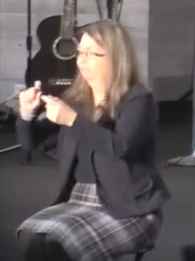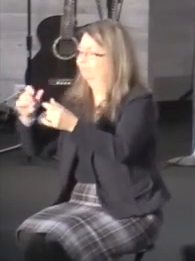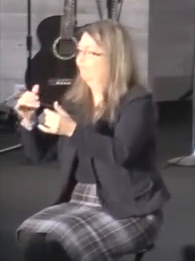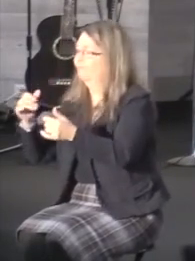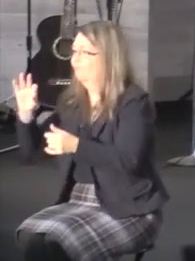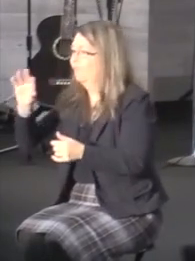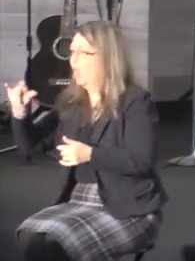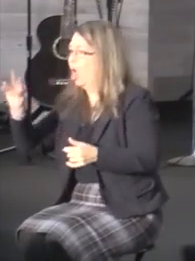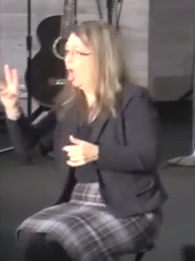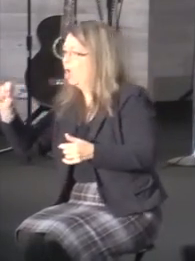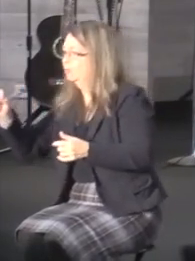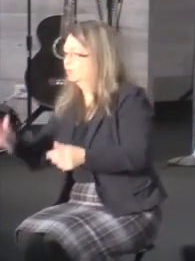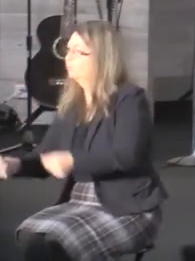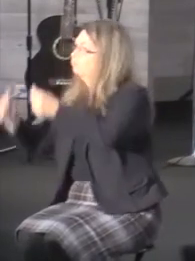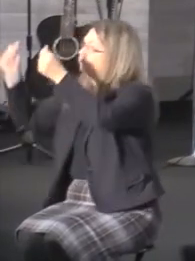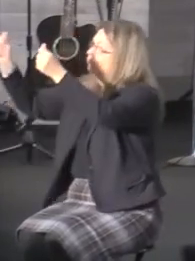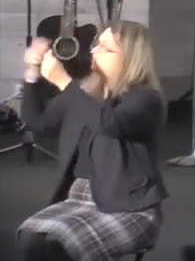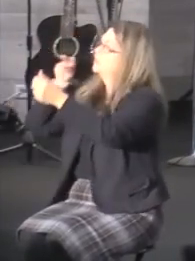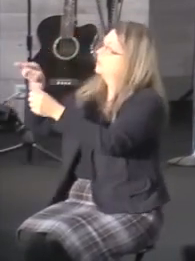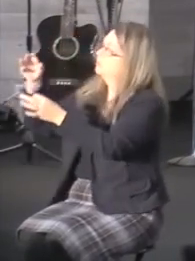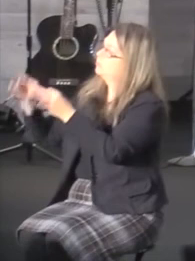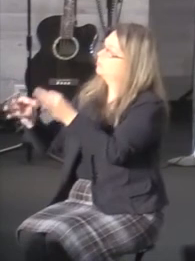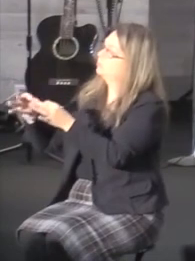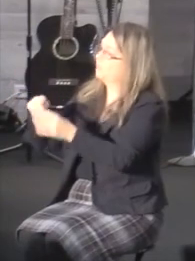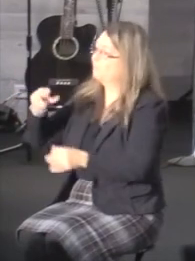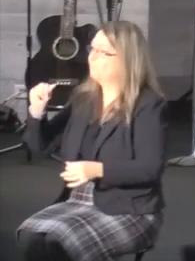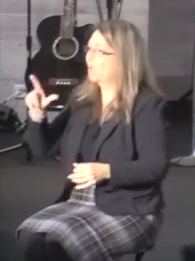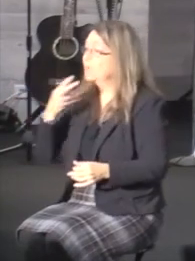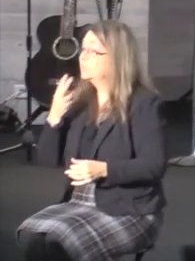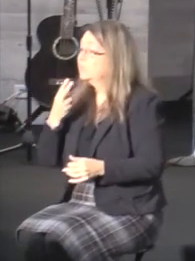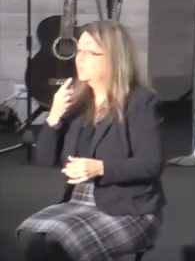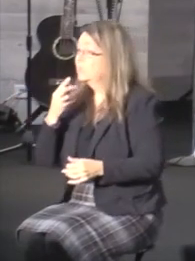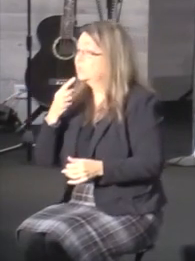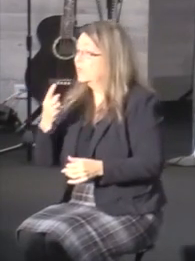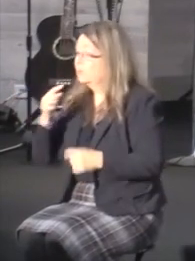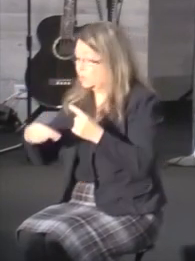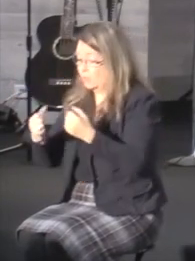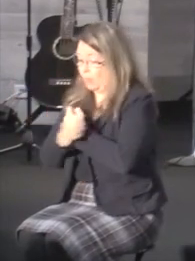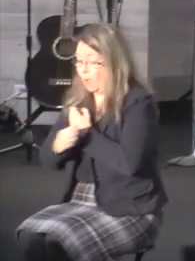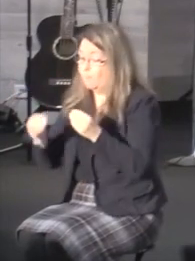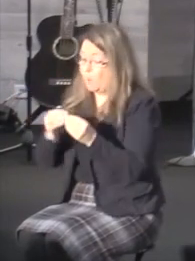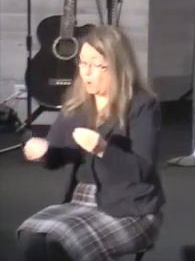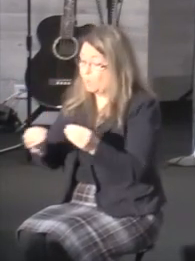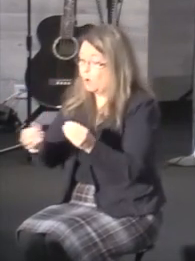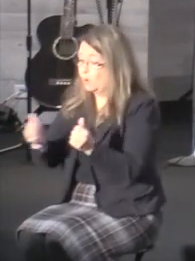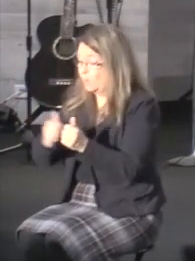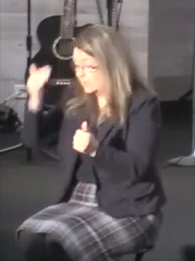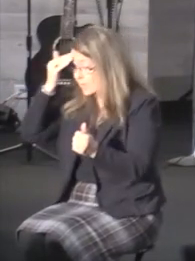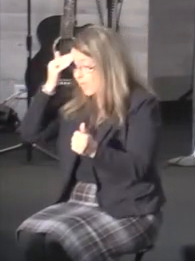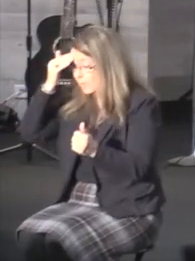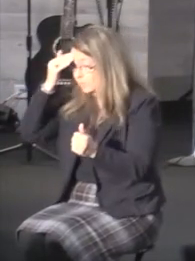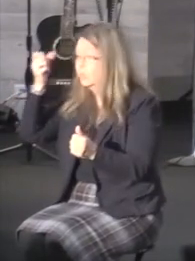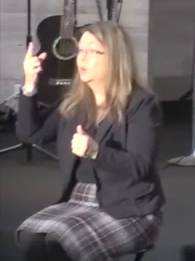make. They would hold it up to the sun and they would look and they would judge. And Paul says, look, when you love more and more, with knowledge and discernment, you're